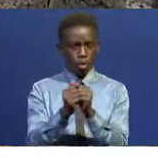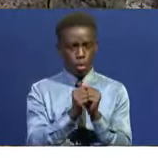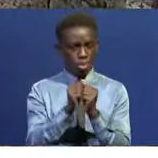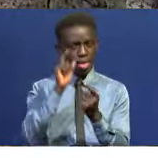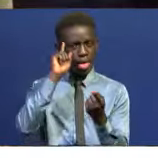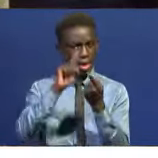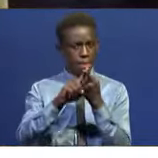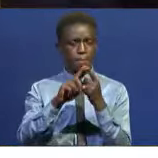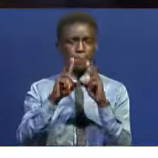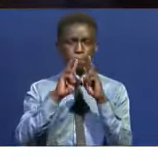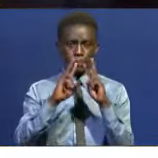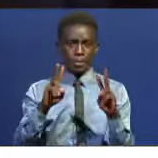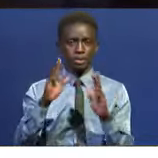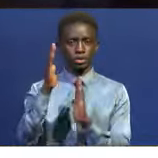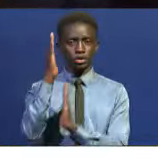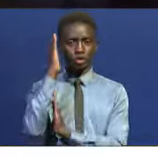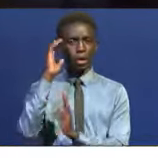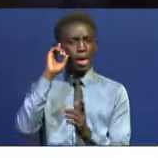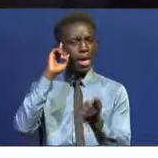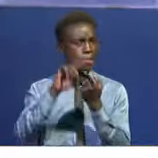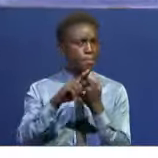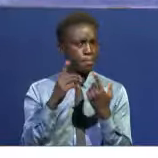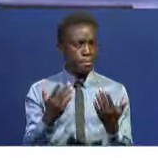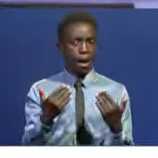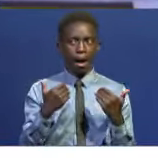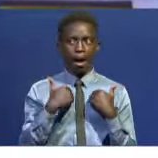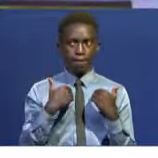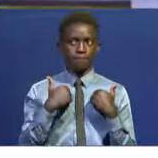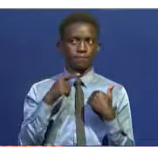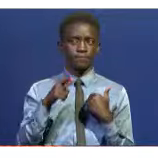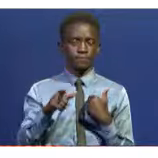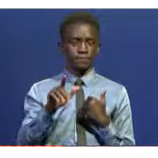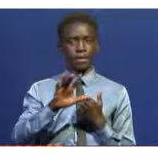so as to enhance continental stability.